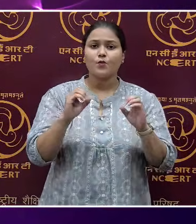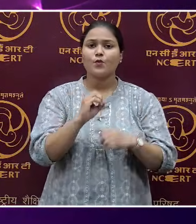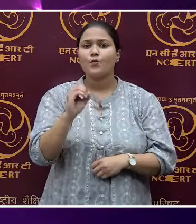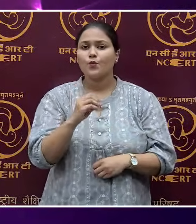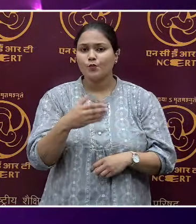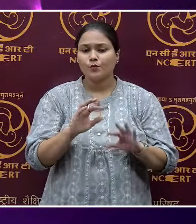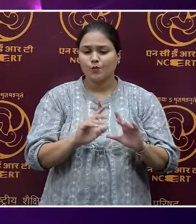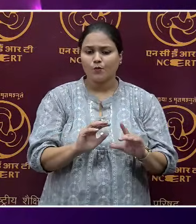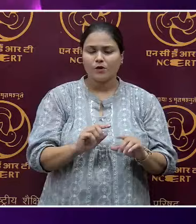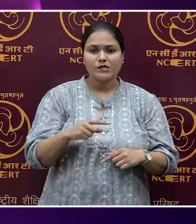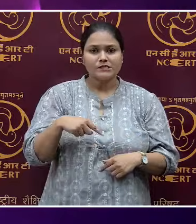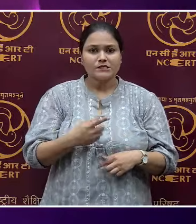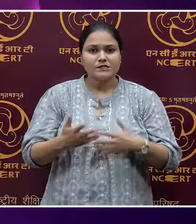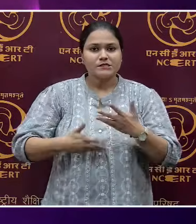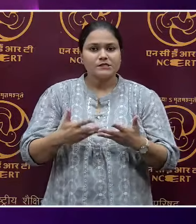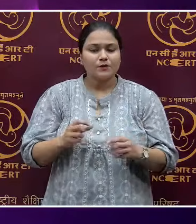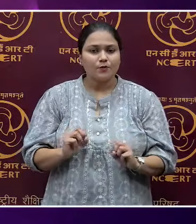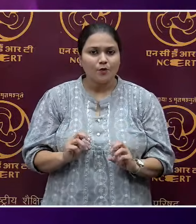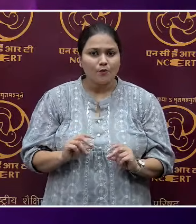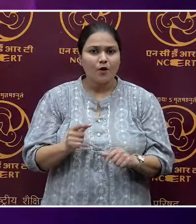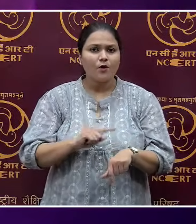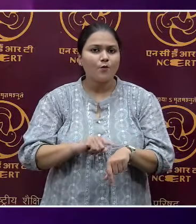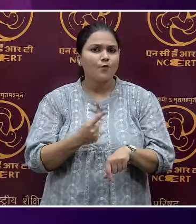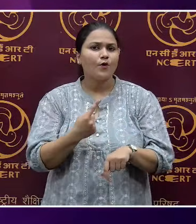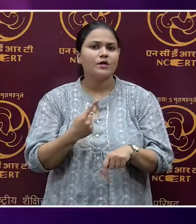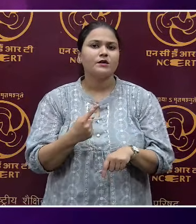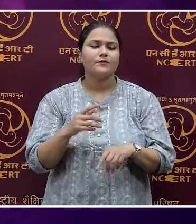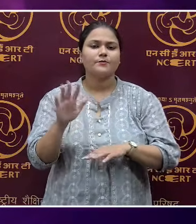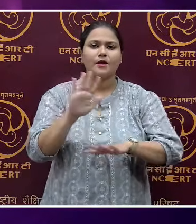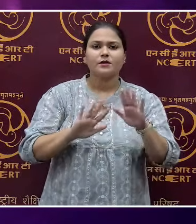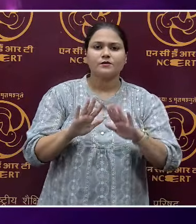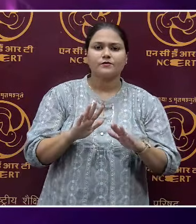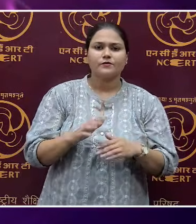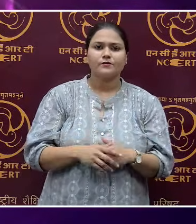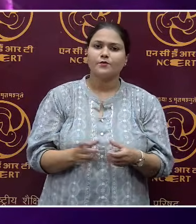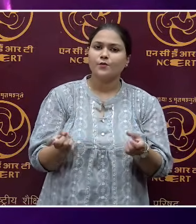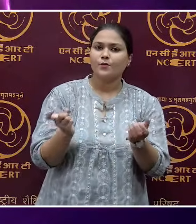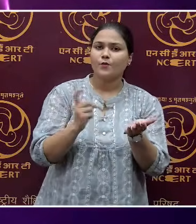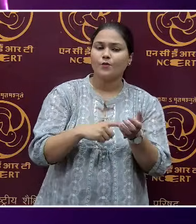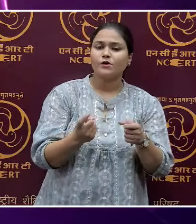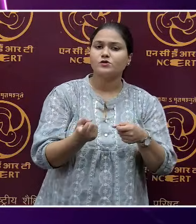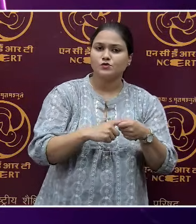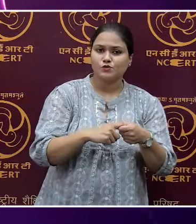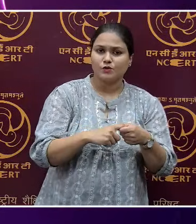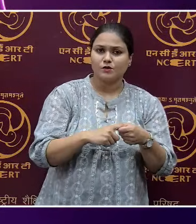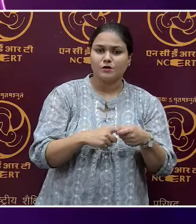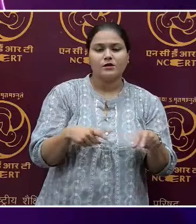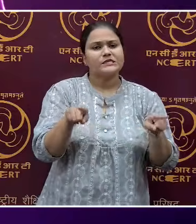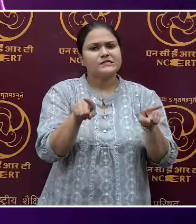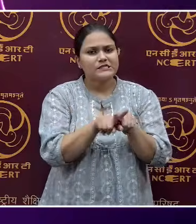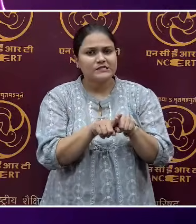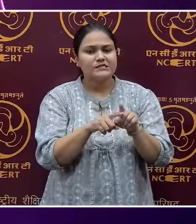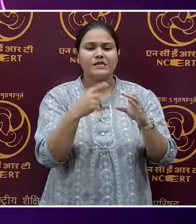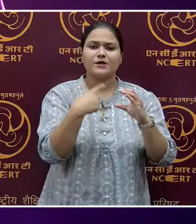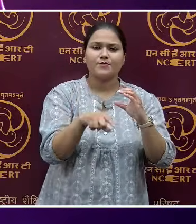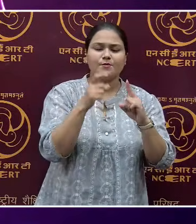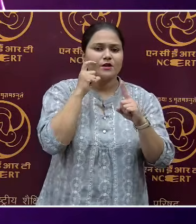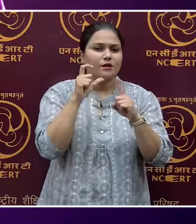to sign in one time. This is a one-time activity where you have to sign up, and after that, with the same email ID, he or she